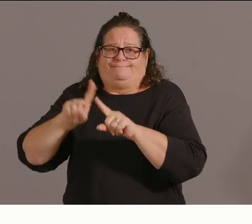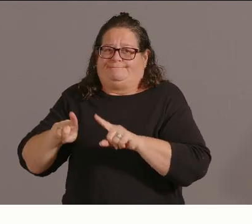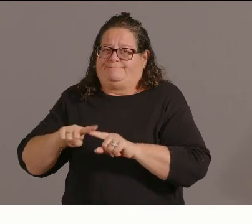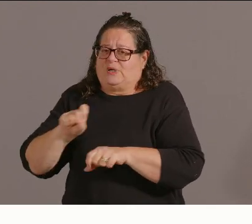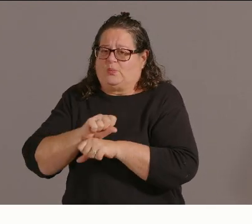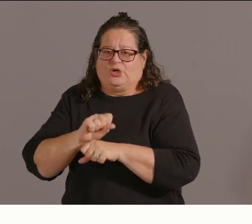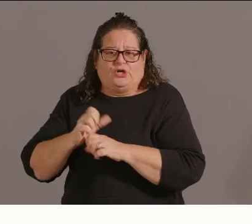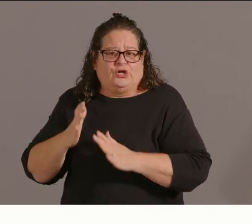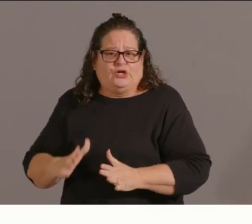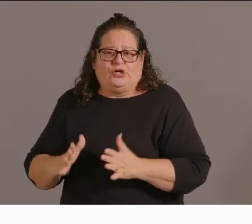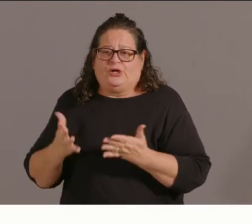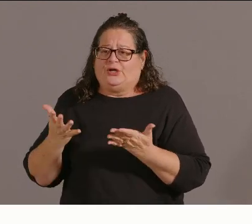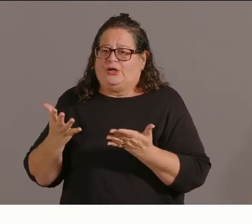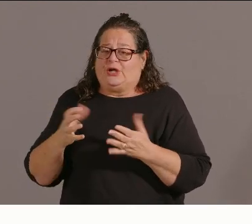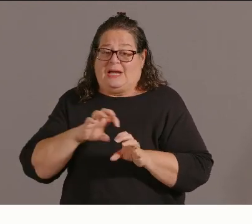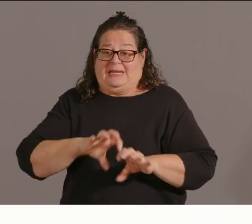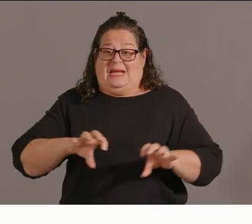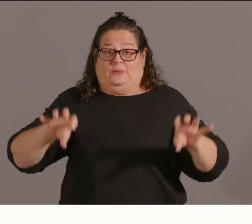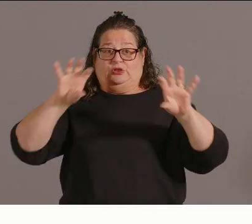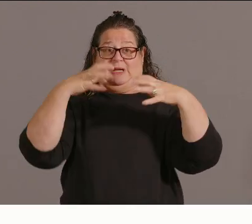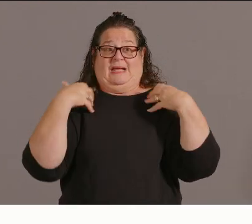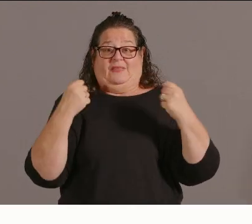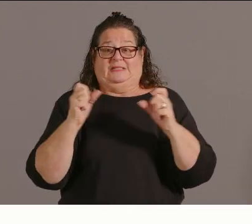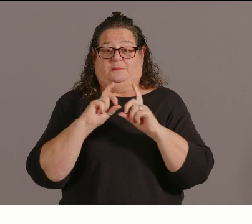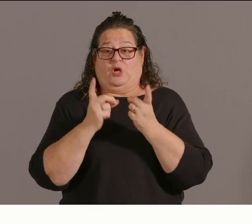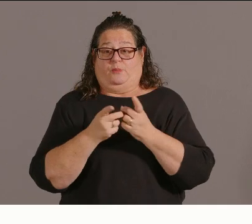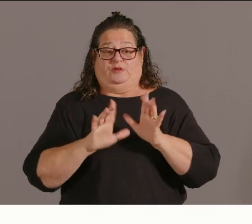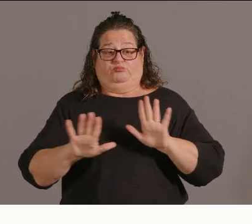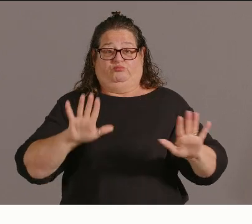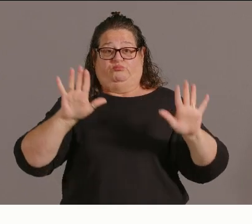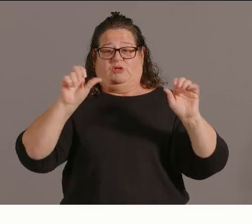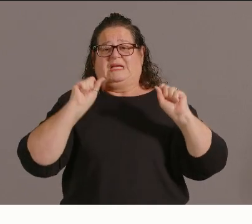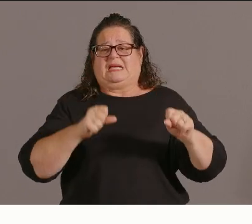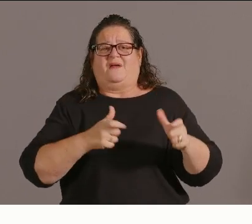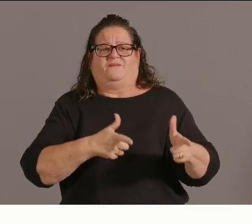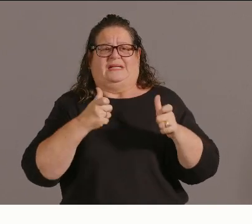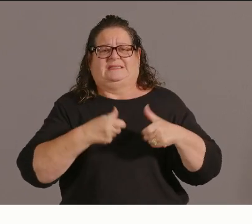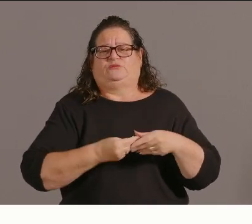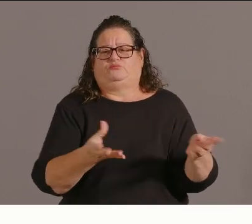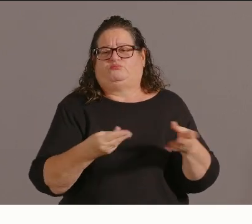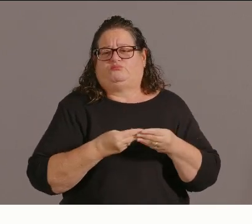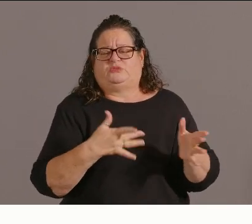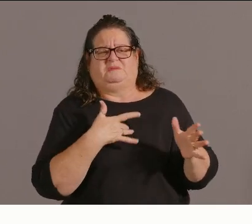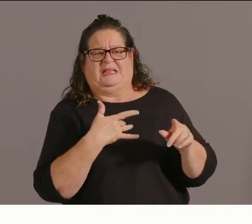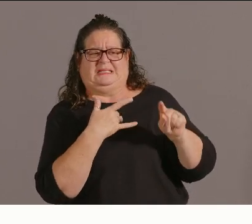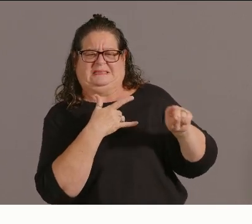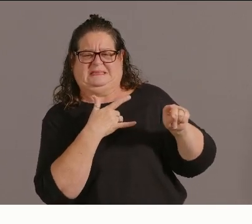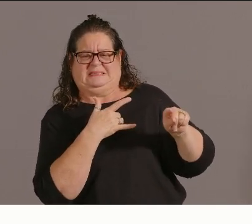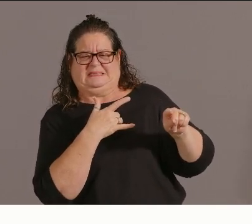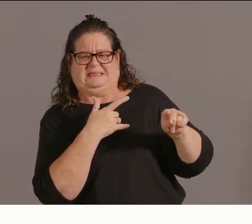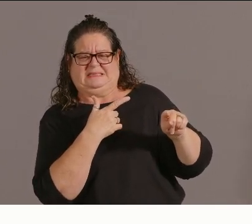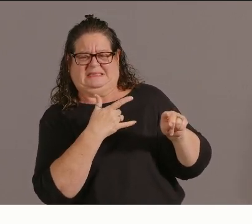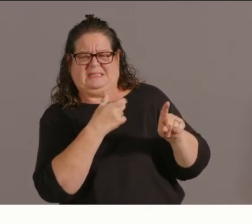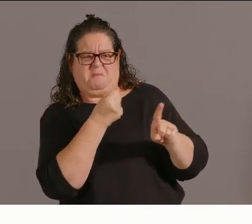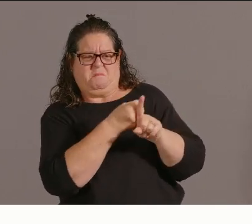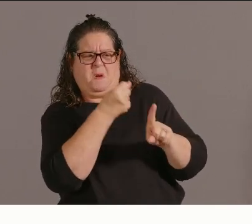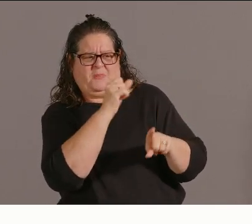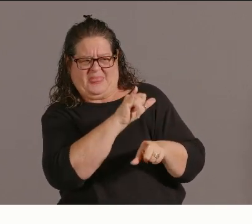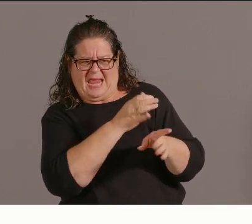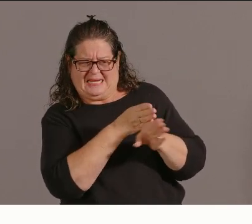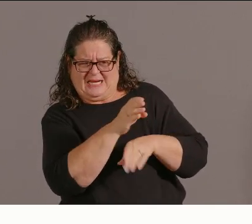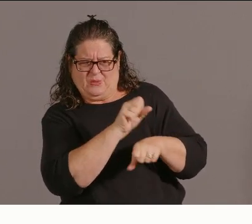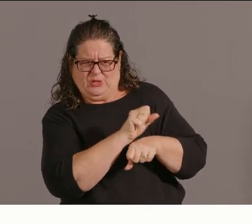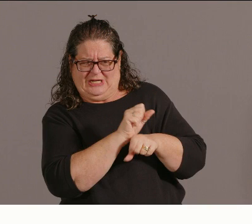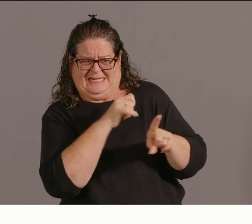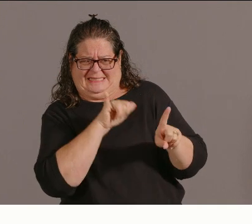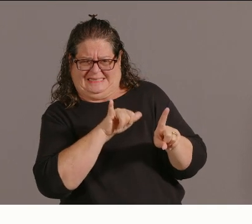the county health departments do have the ability, if there is a significant impact on their community, to prioritize other frontline